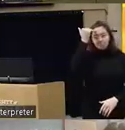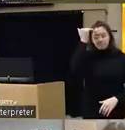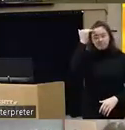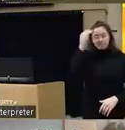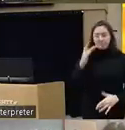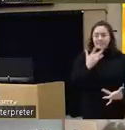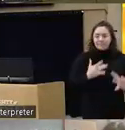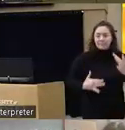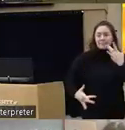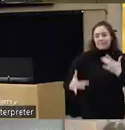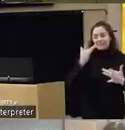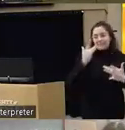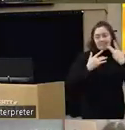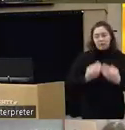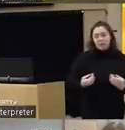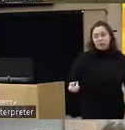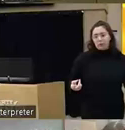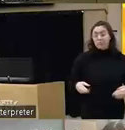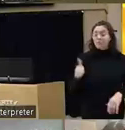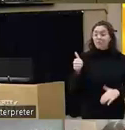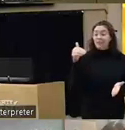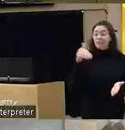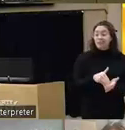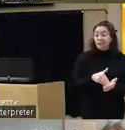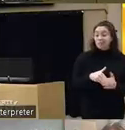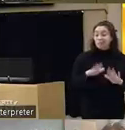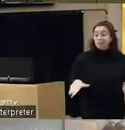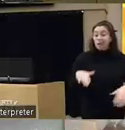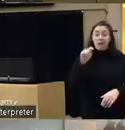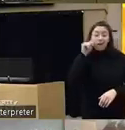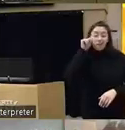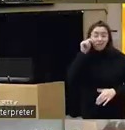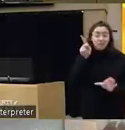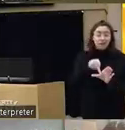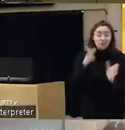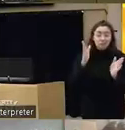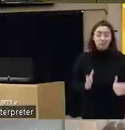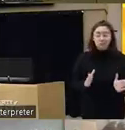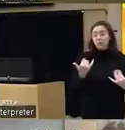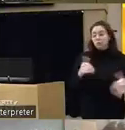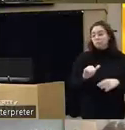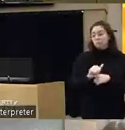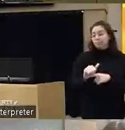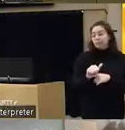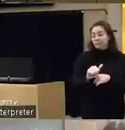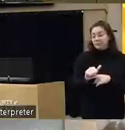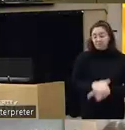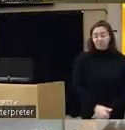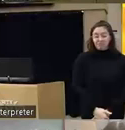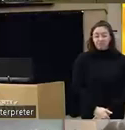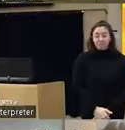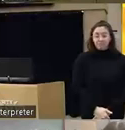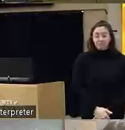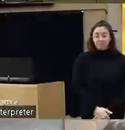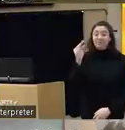scarce resource. There are about 10,000 child and adolescent psychiatrists in practice, and 15